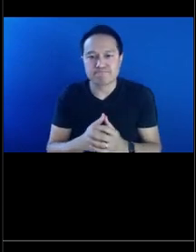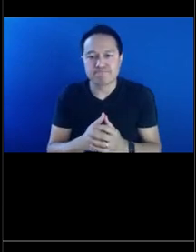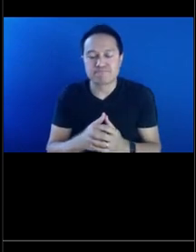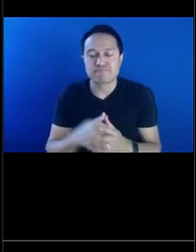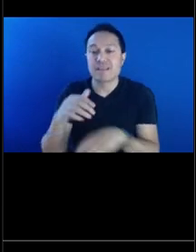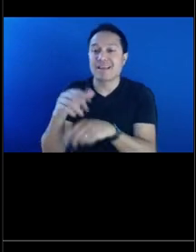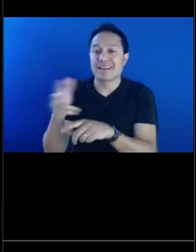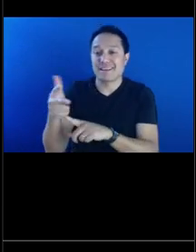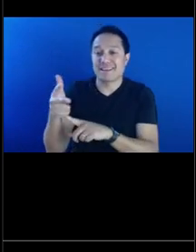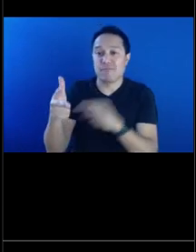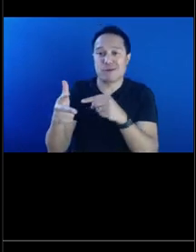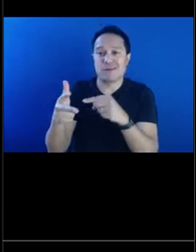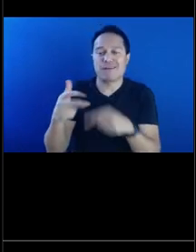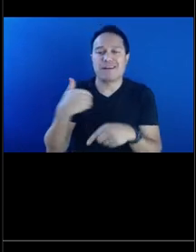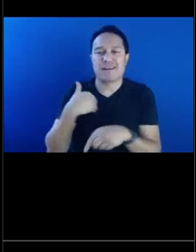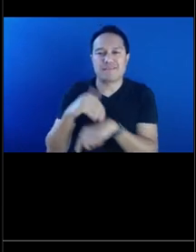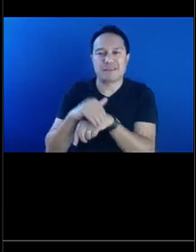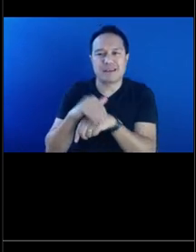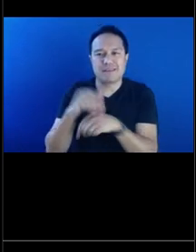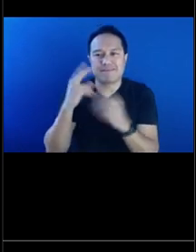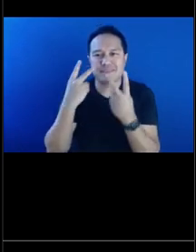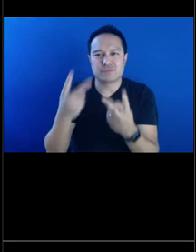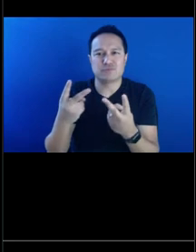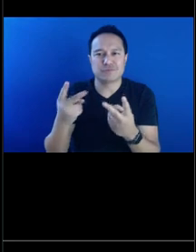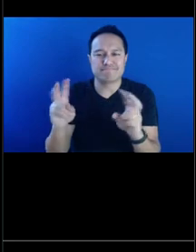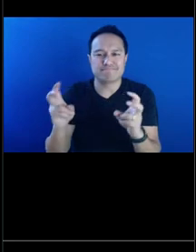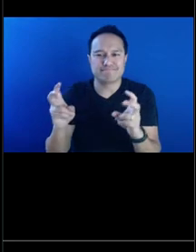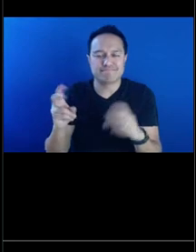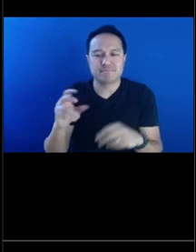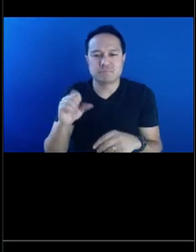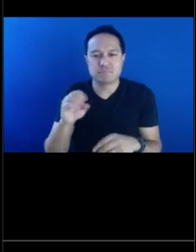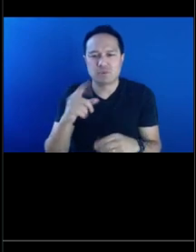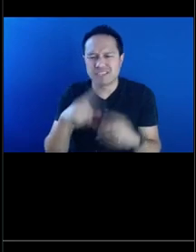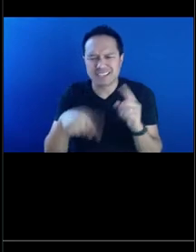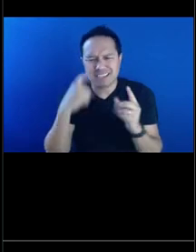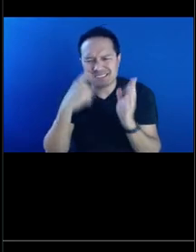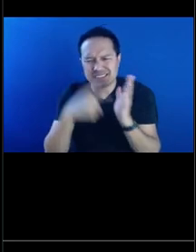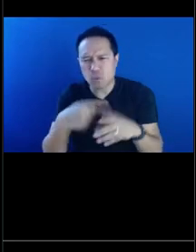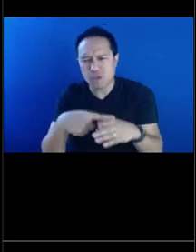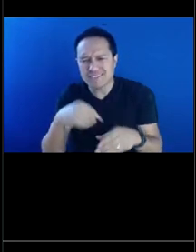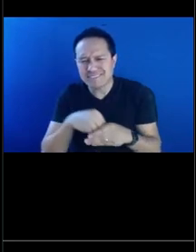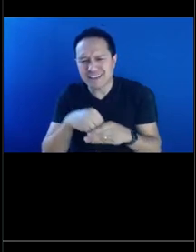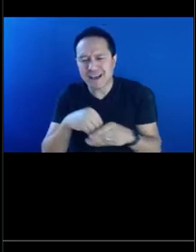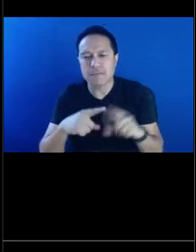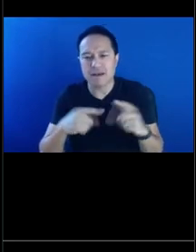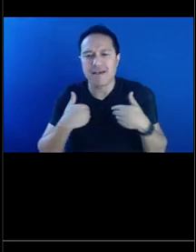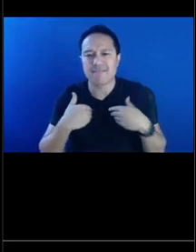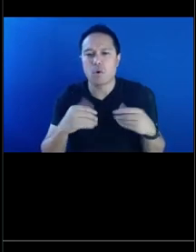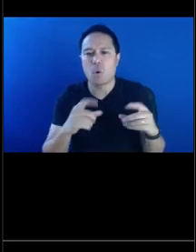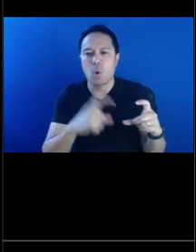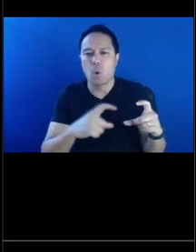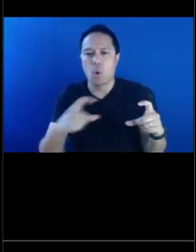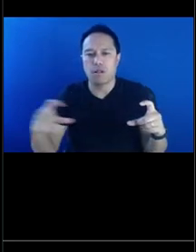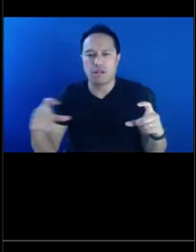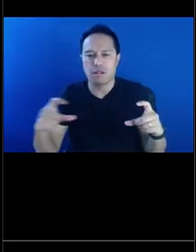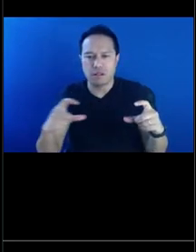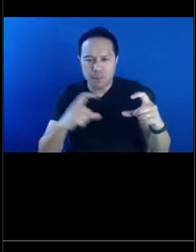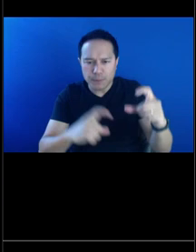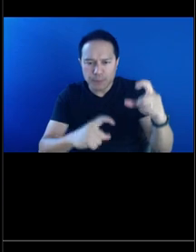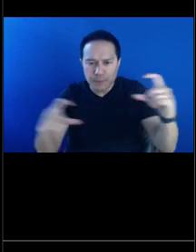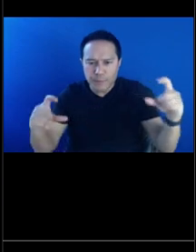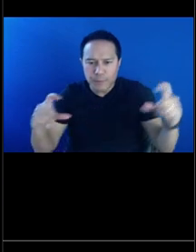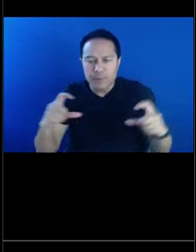can see even at night. And you can see, you know, I can't tell what's in it, but you can see there's some little holes in this reef, and the seal